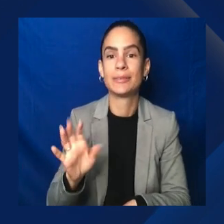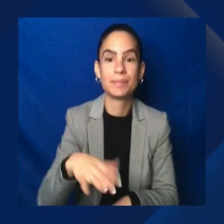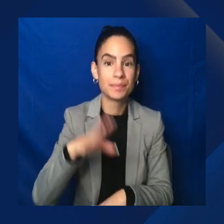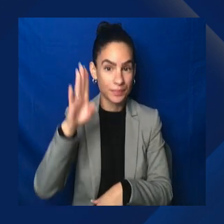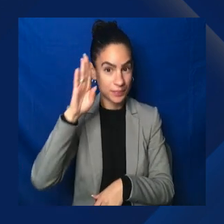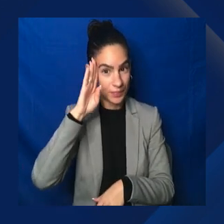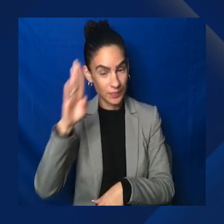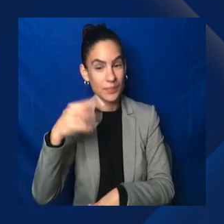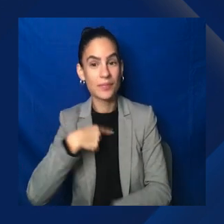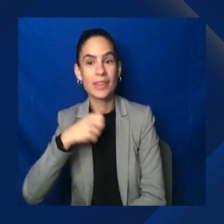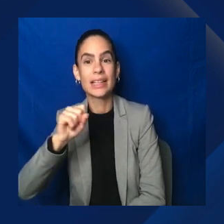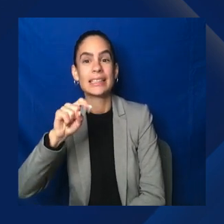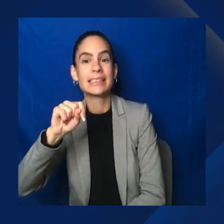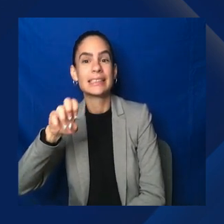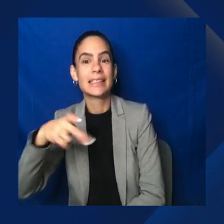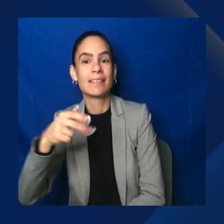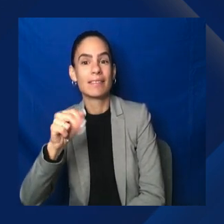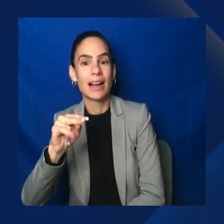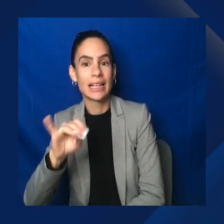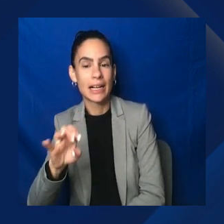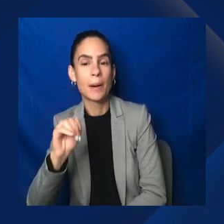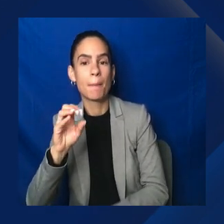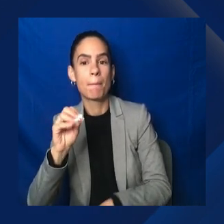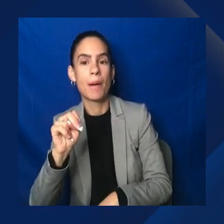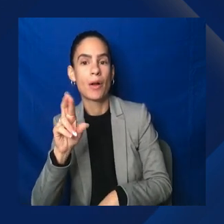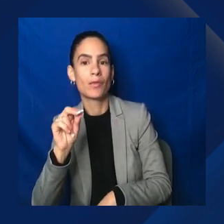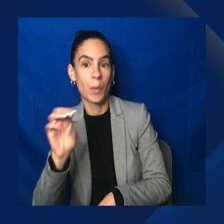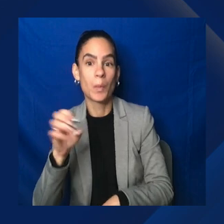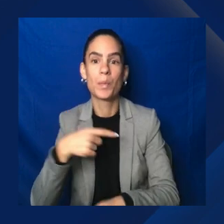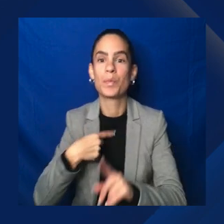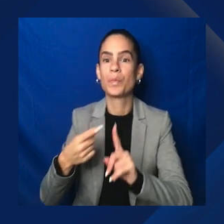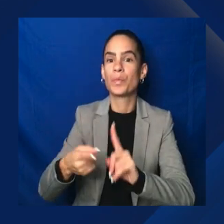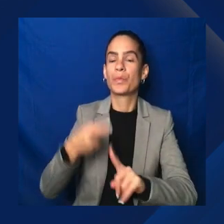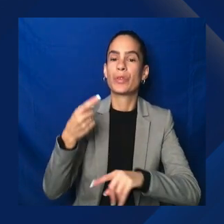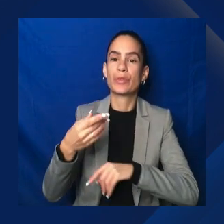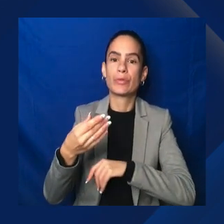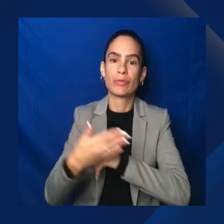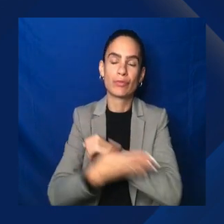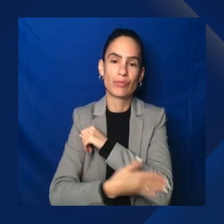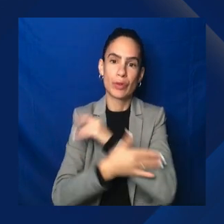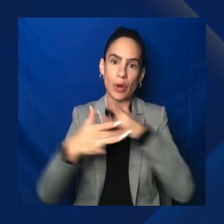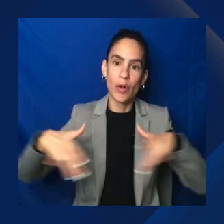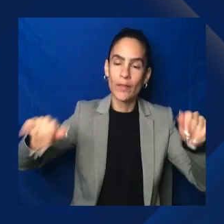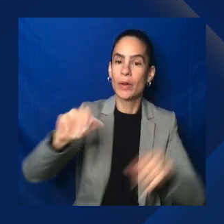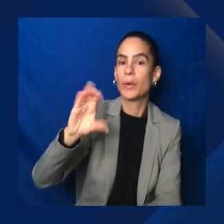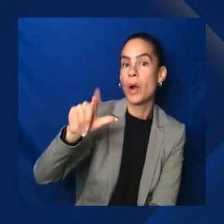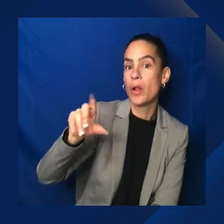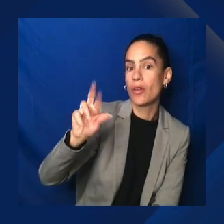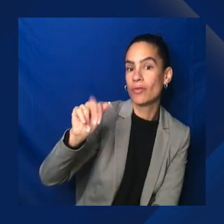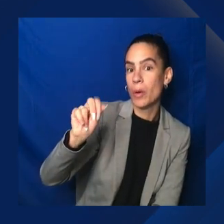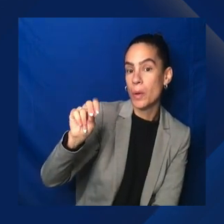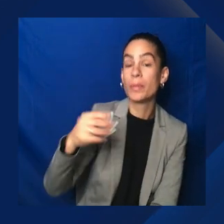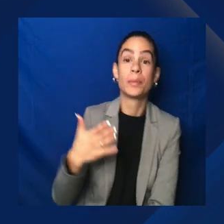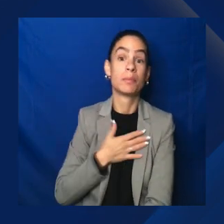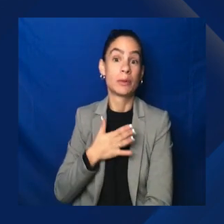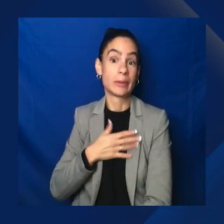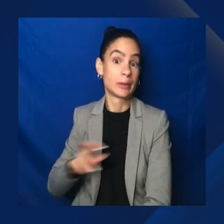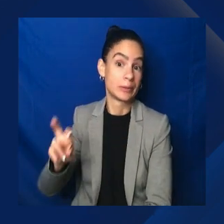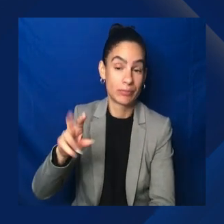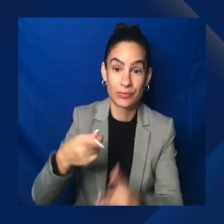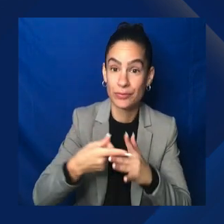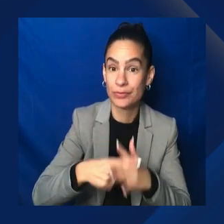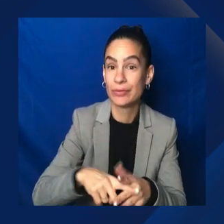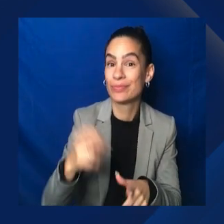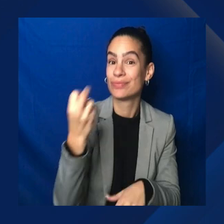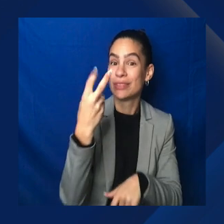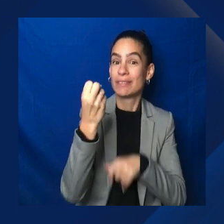rural Colorado. My journey in pregnancy began 12 years ago with my twins.